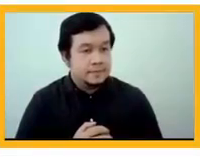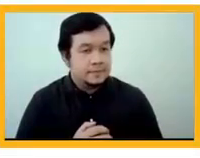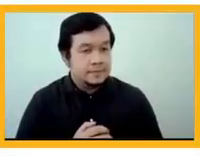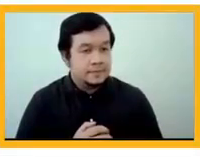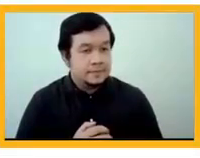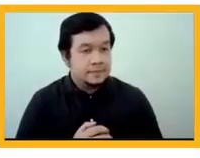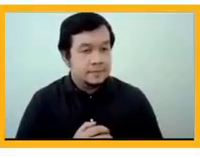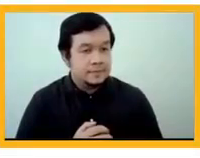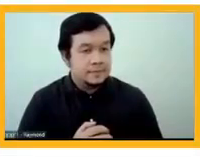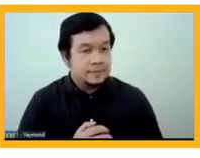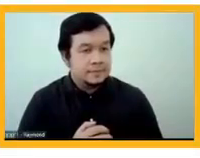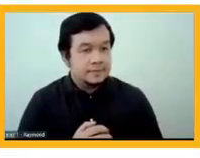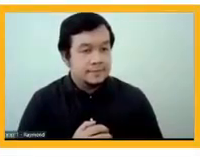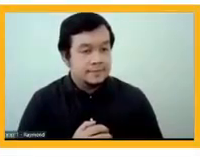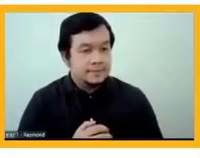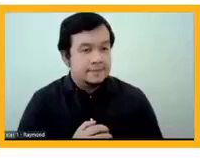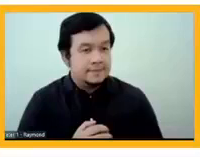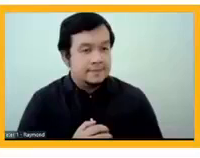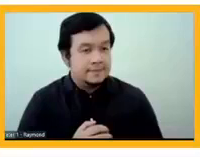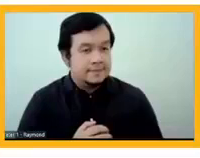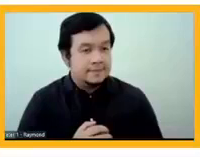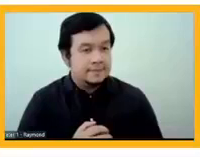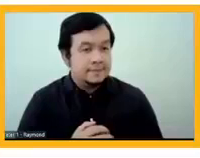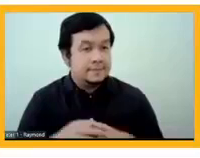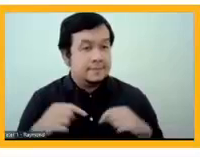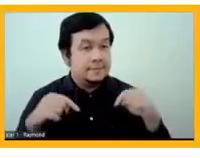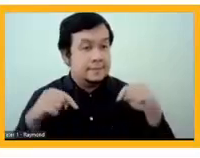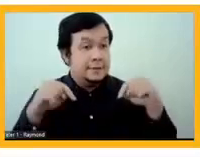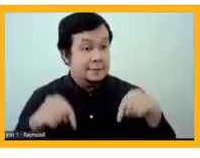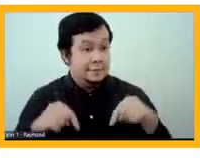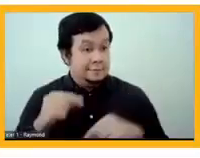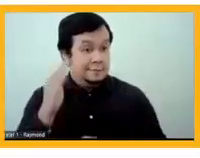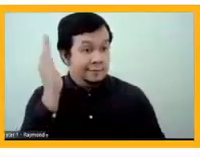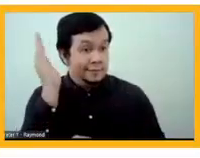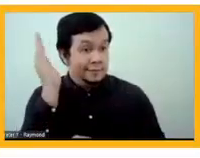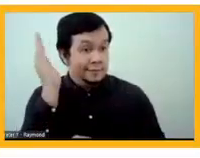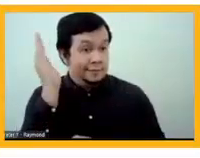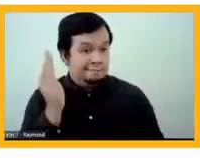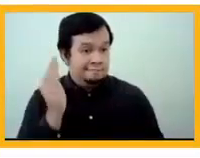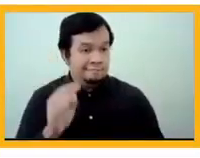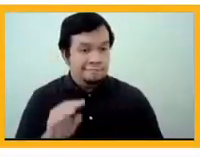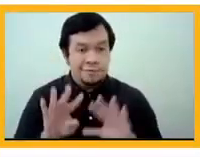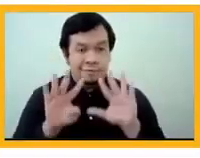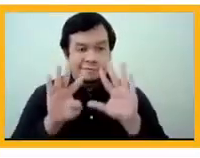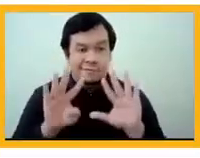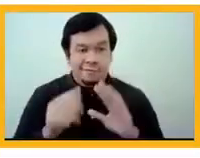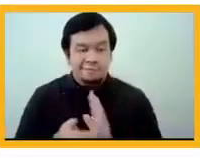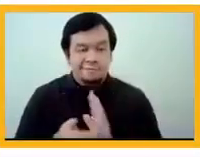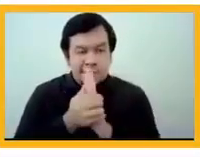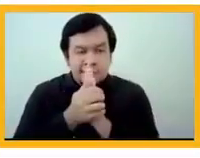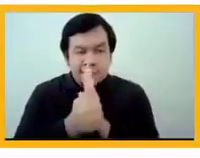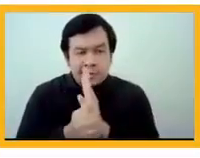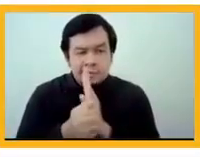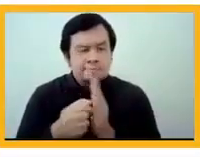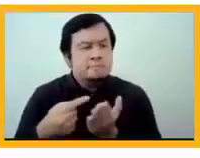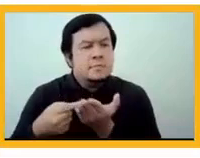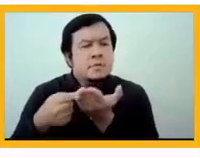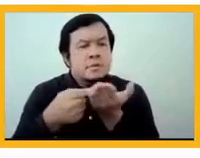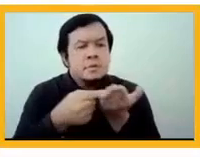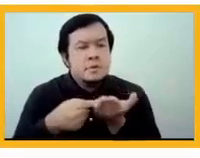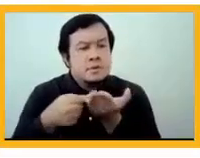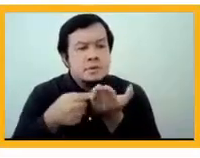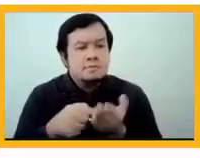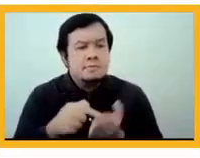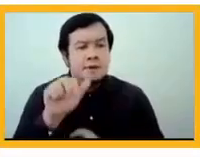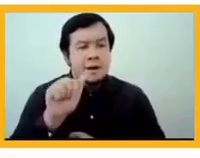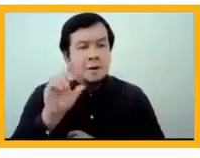the ninth Skills Forum of the Asian Development Bank. I'm excited to be here, and what I'm going to talk about today in the